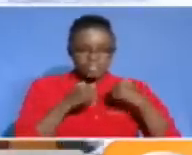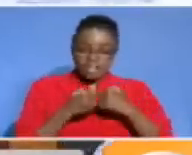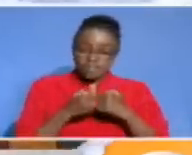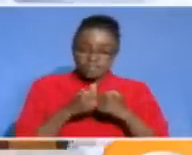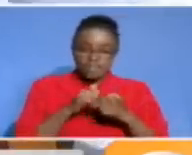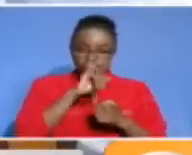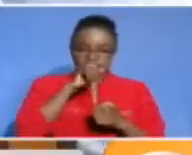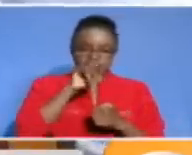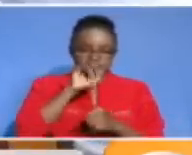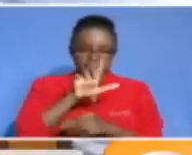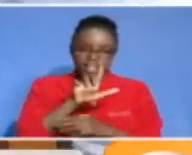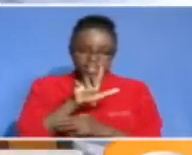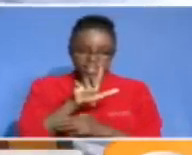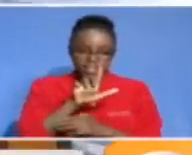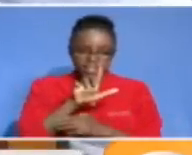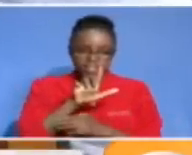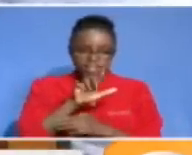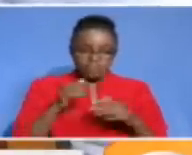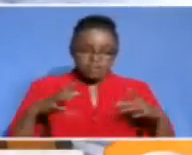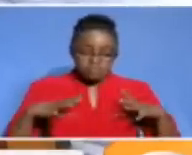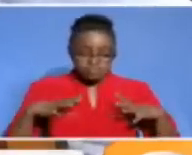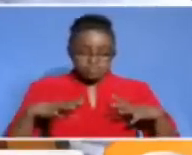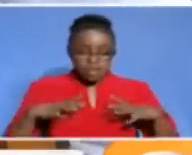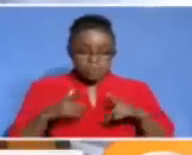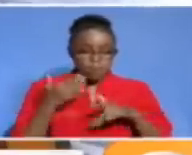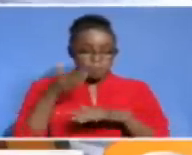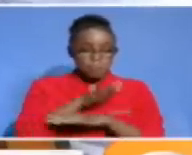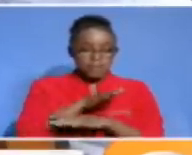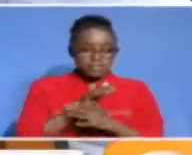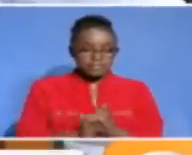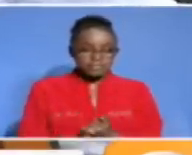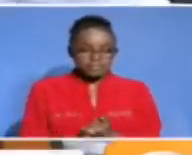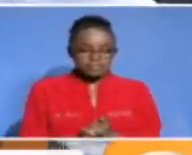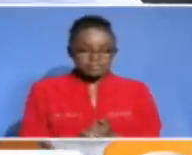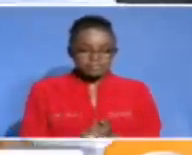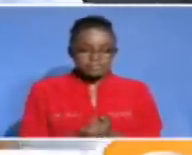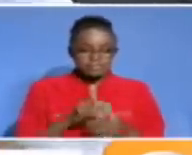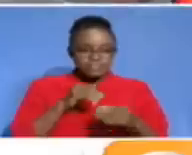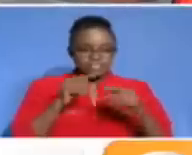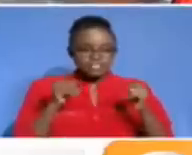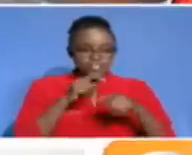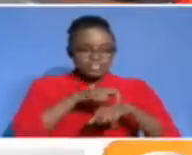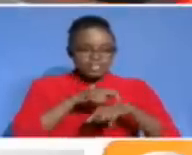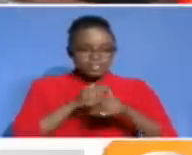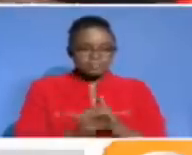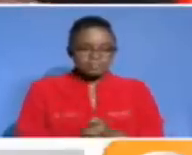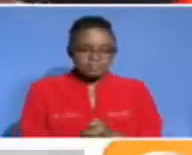It's JK Live. It's JK Live. Takes a break. We'll be back in a moment.